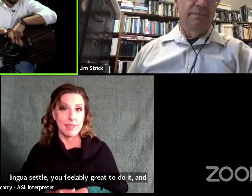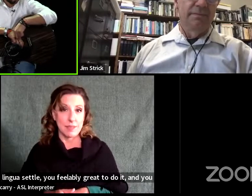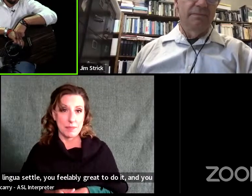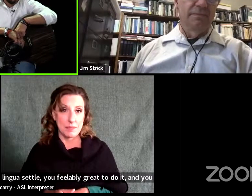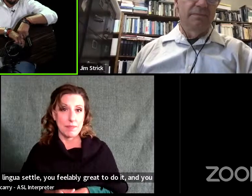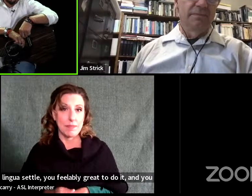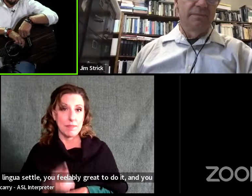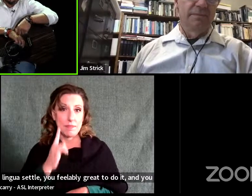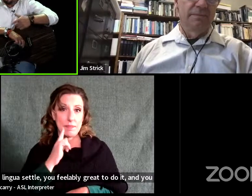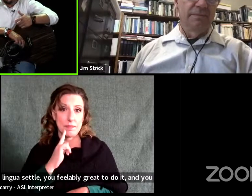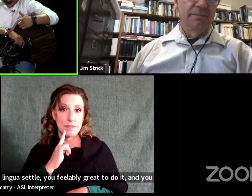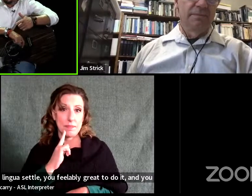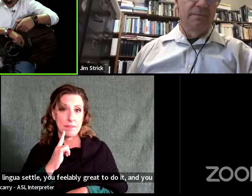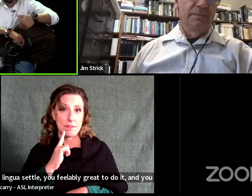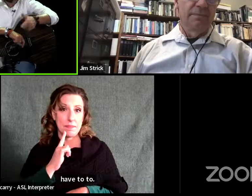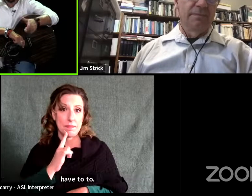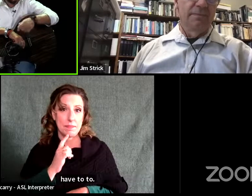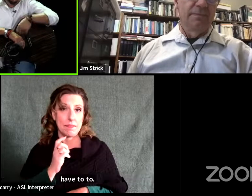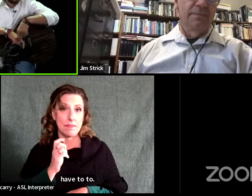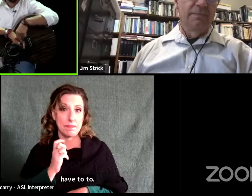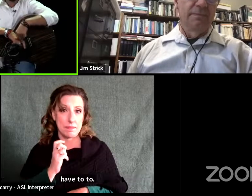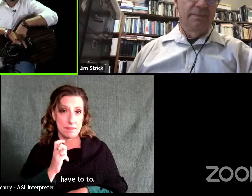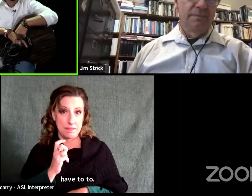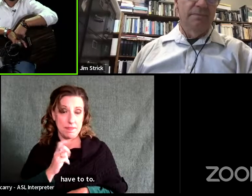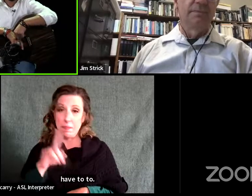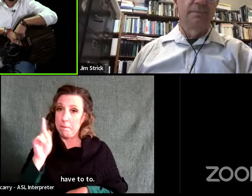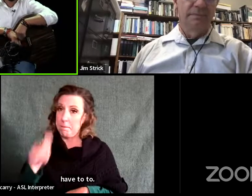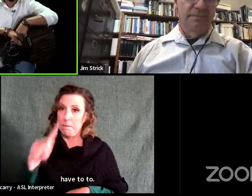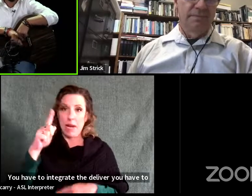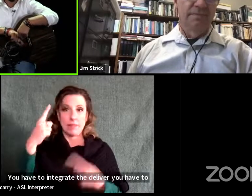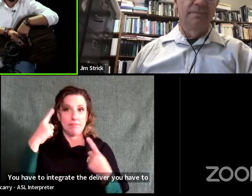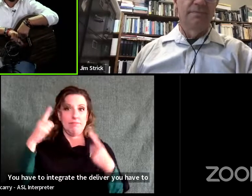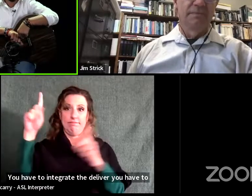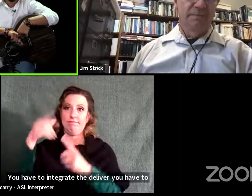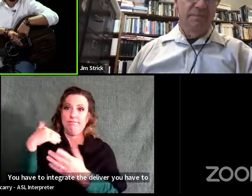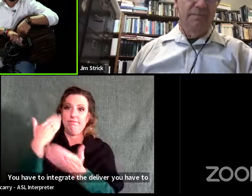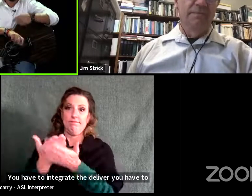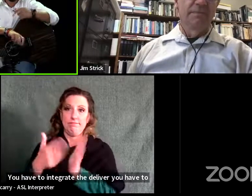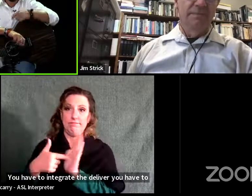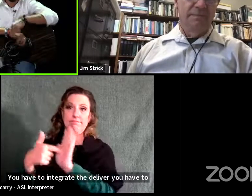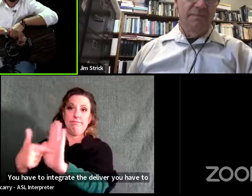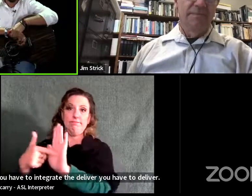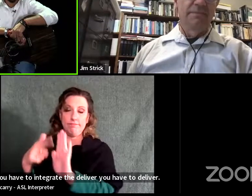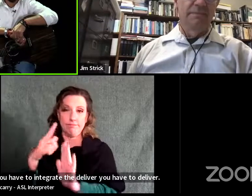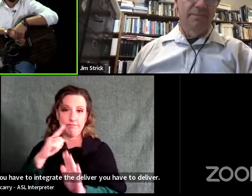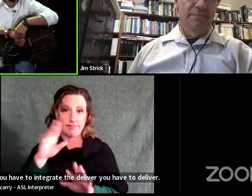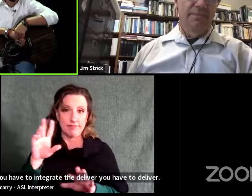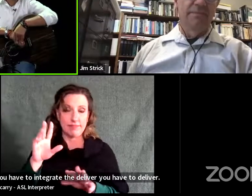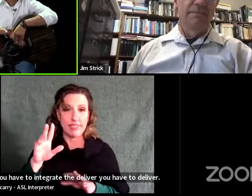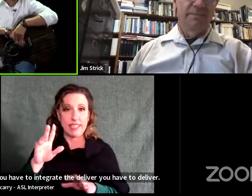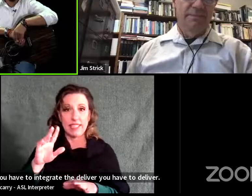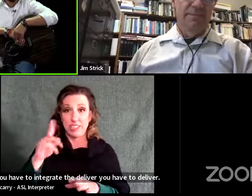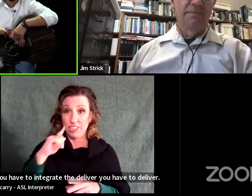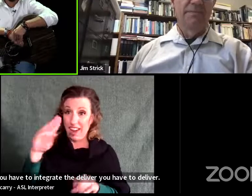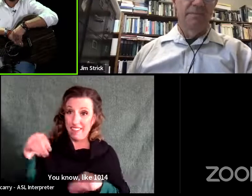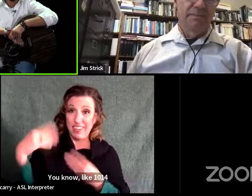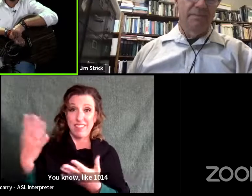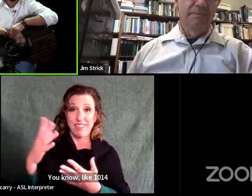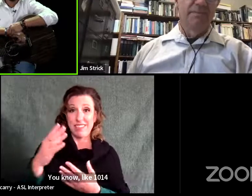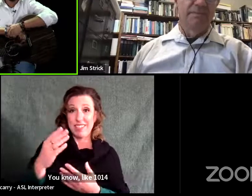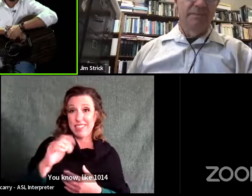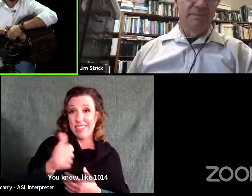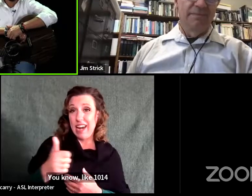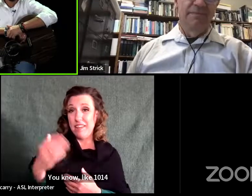to entregar, deliver. You have to deliver the, you know, like 10, 14, 15